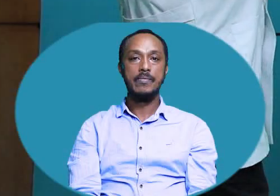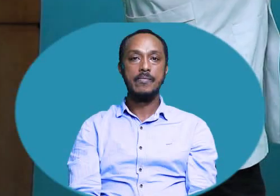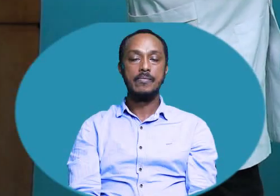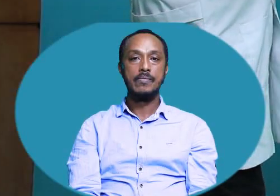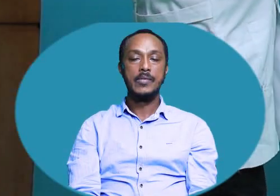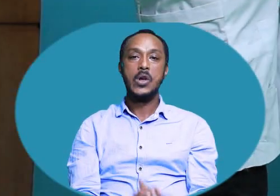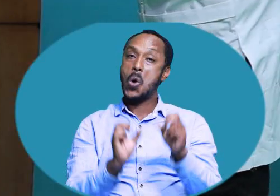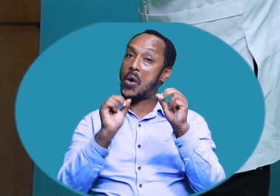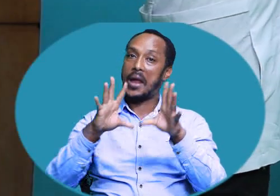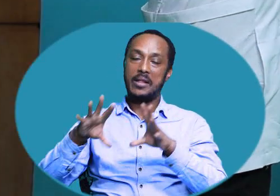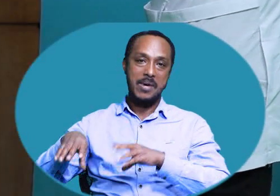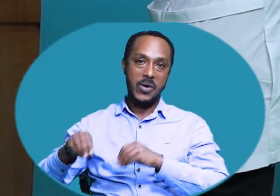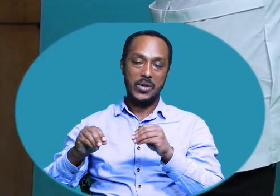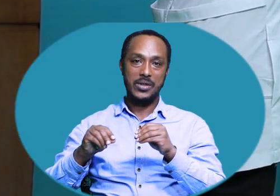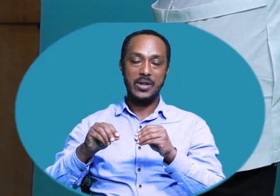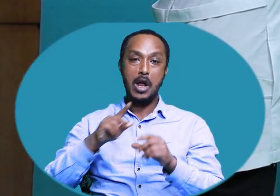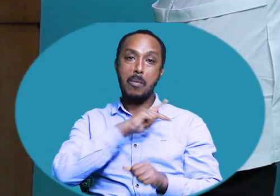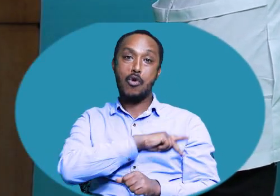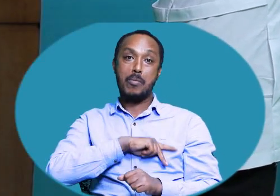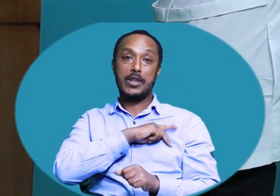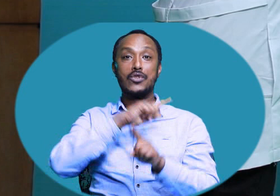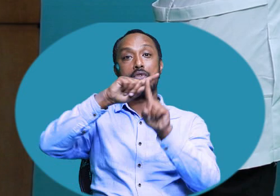Okay, properties of ionic compounds.